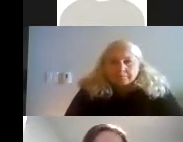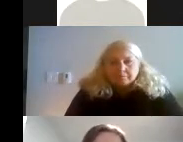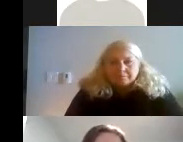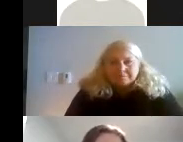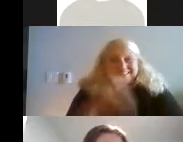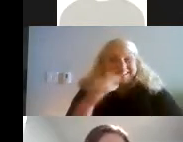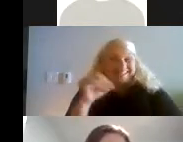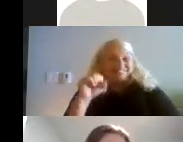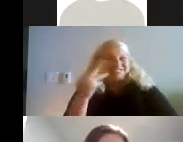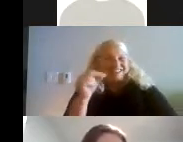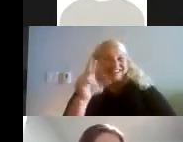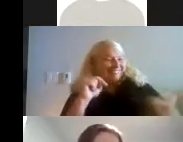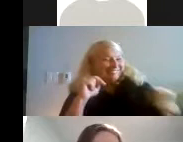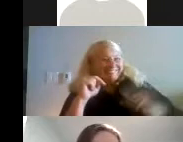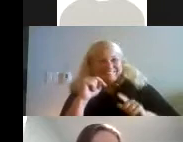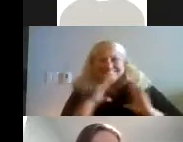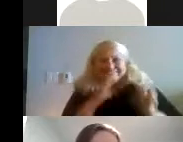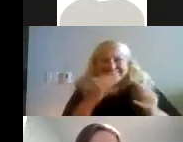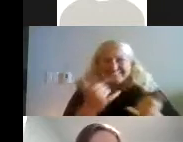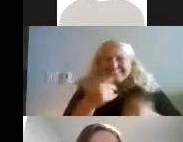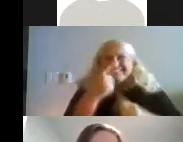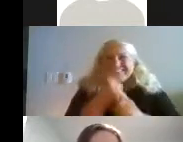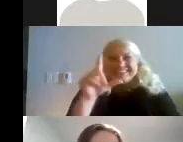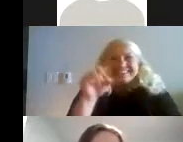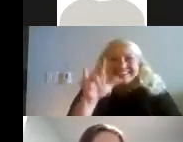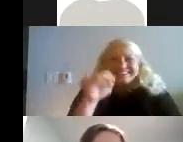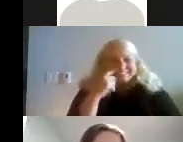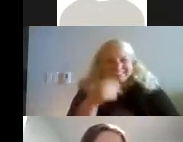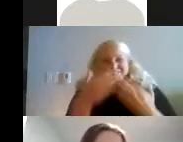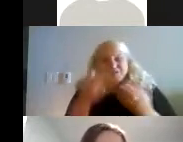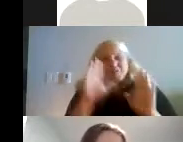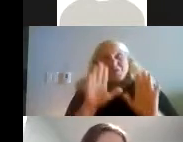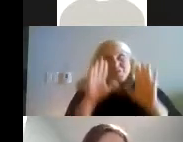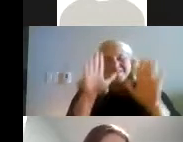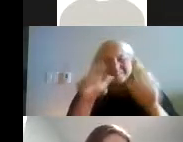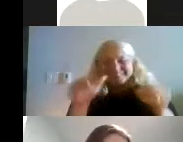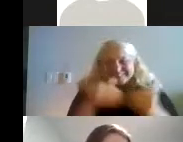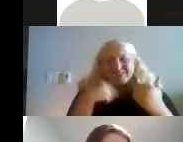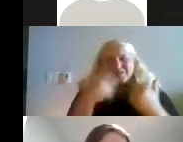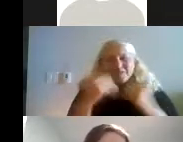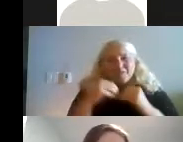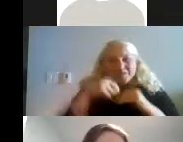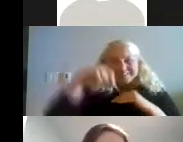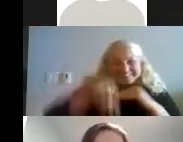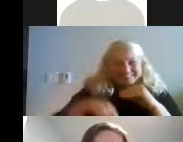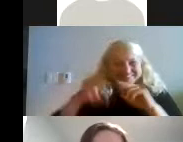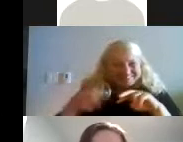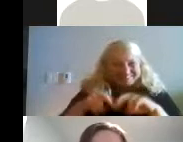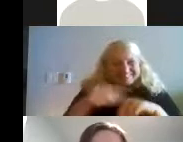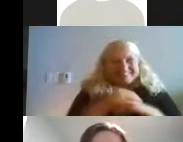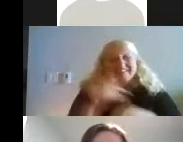Yeah, so Leslie gave us this wonderful introduction, but yeah, we did want to go a little bit deeper. So